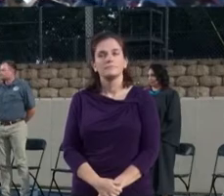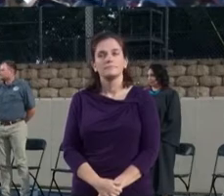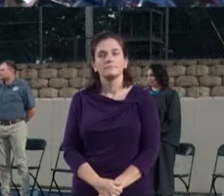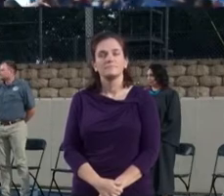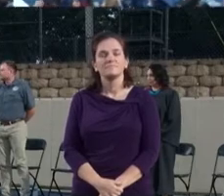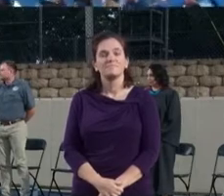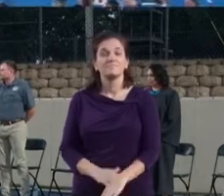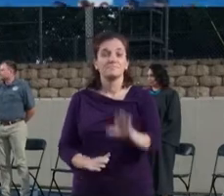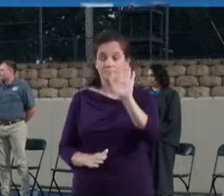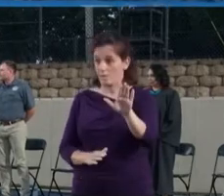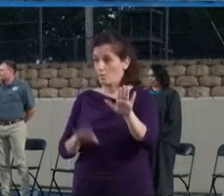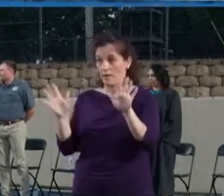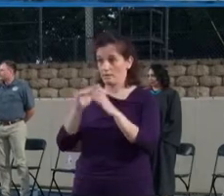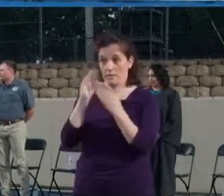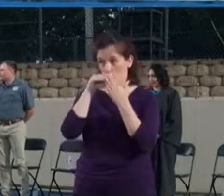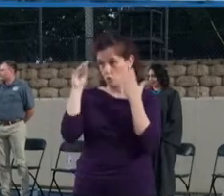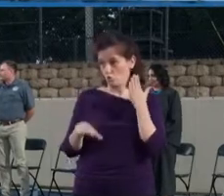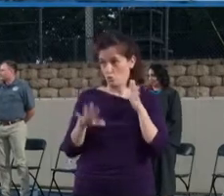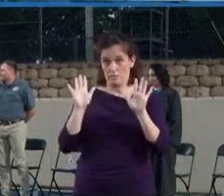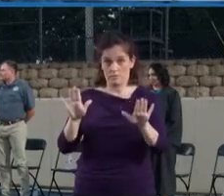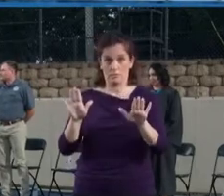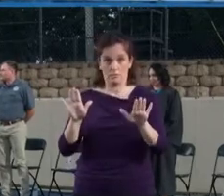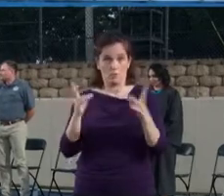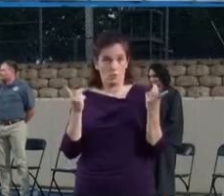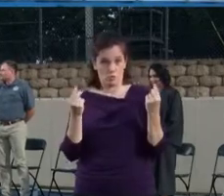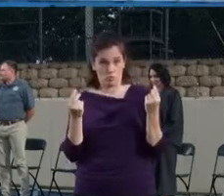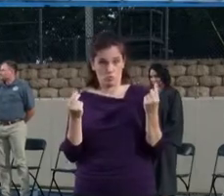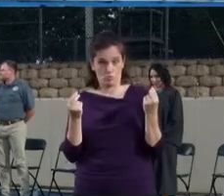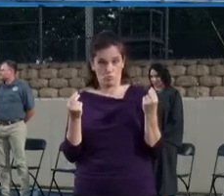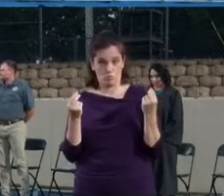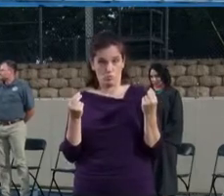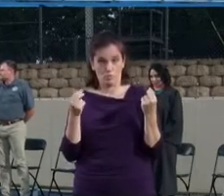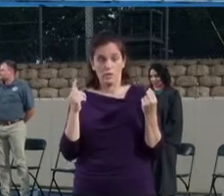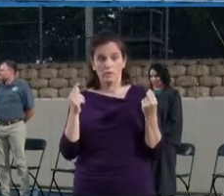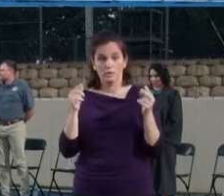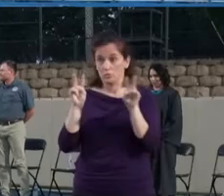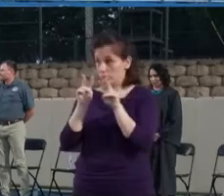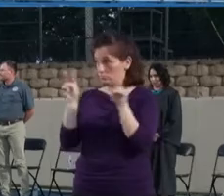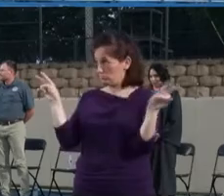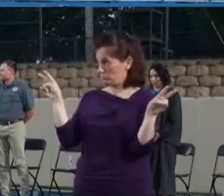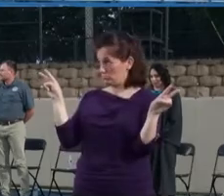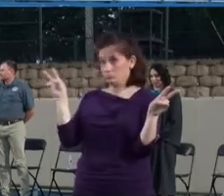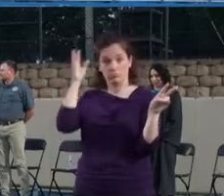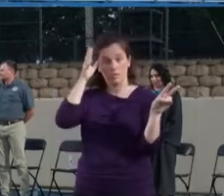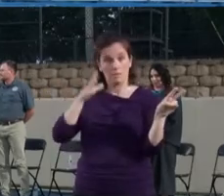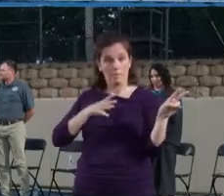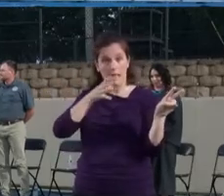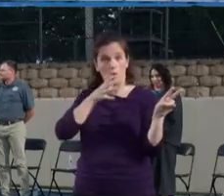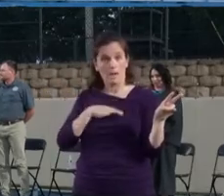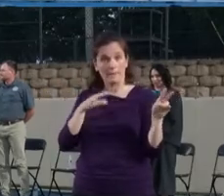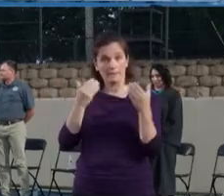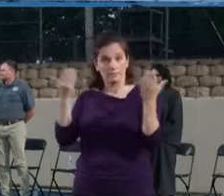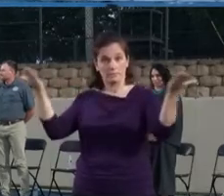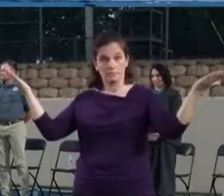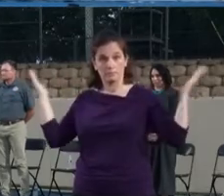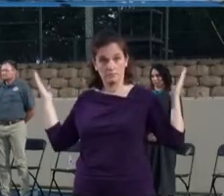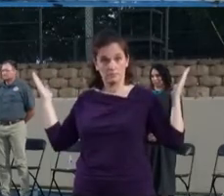Okay, students, here's what I'd like for you to do. I would like for you to look at the men and women standing over you tonight.